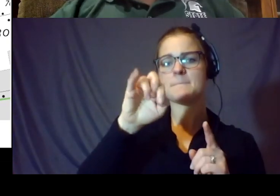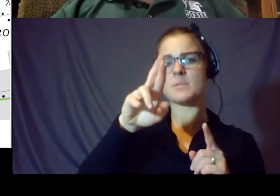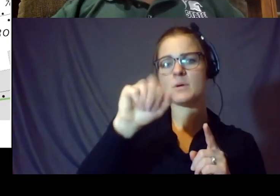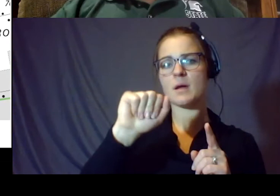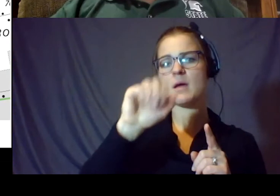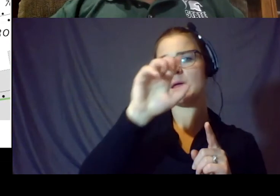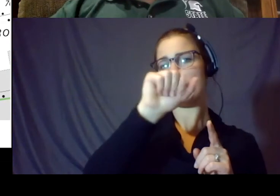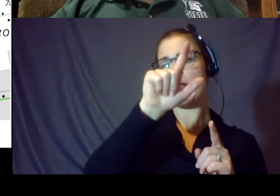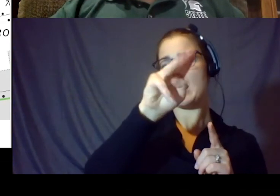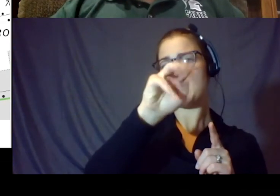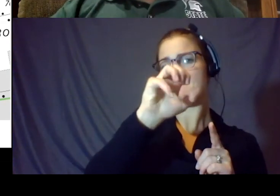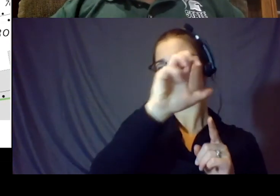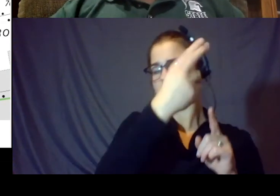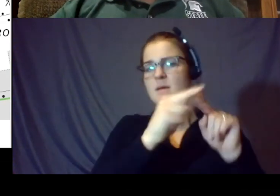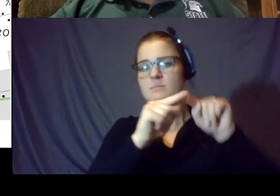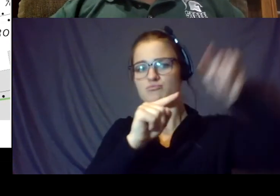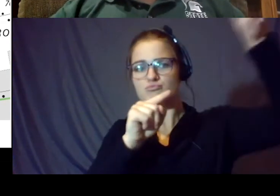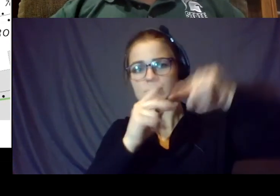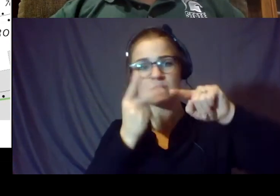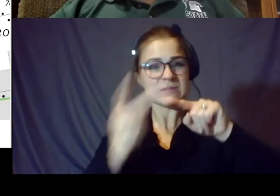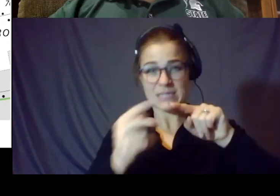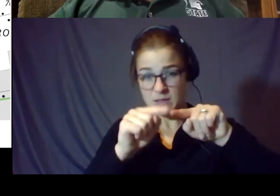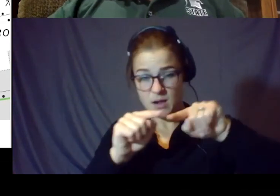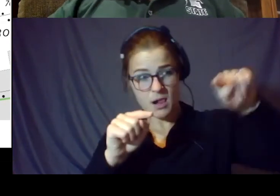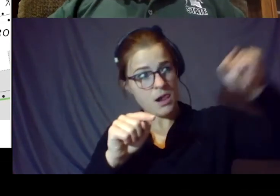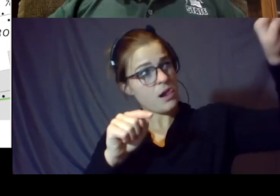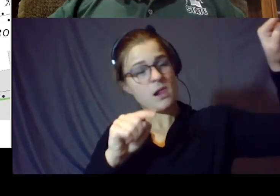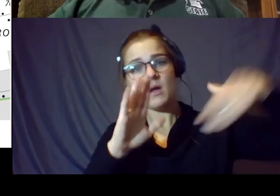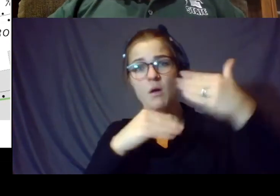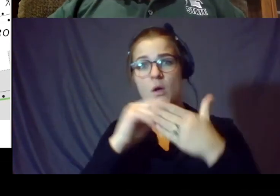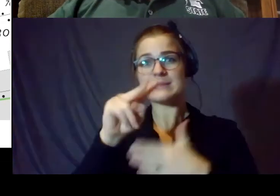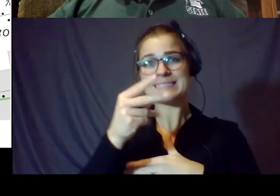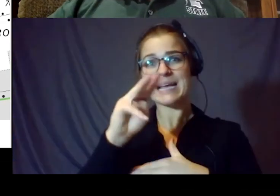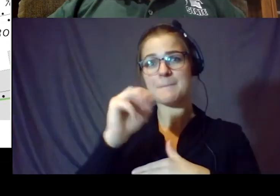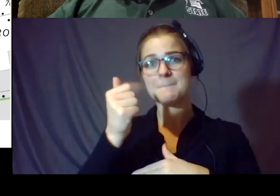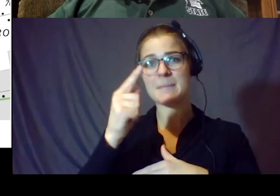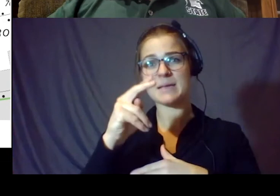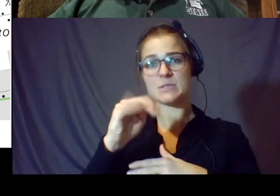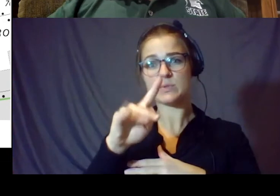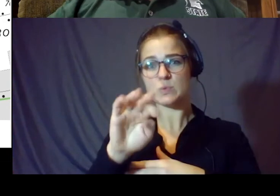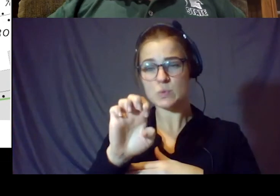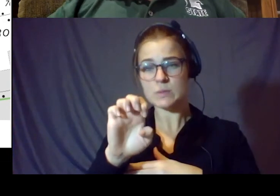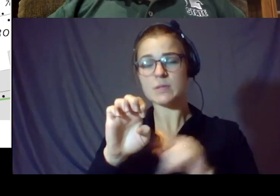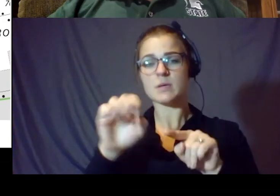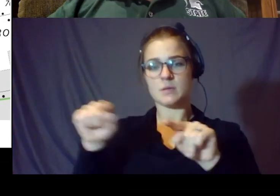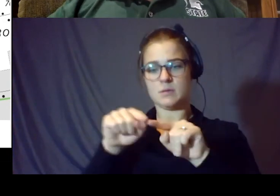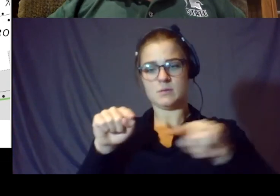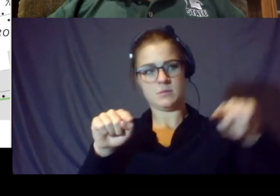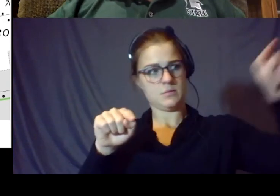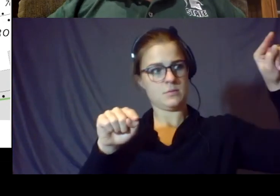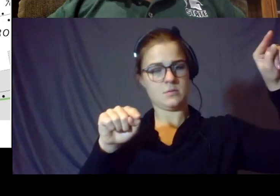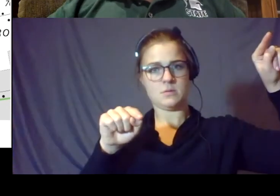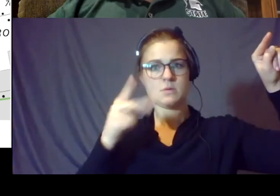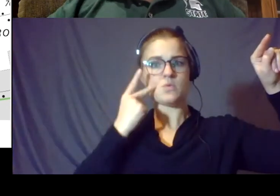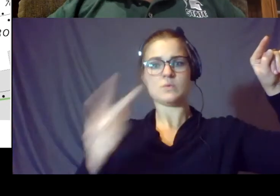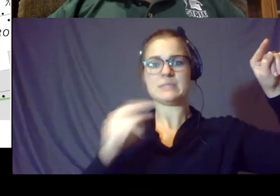Perseus, those 4 second magnitude stars. Just go at an angle from these, and you'll see